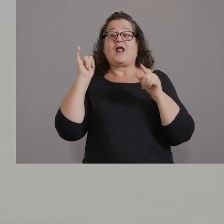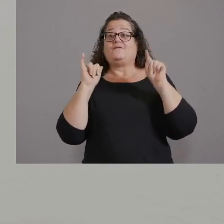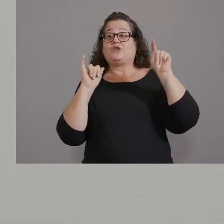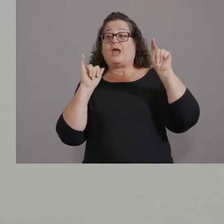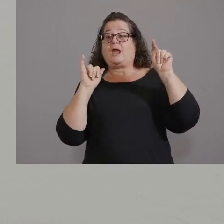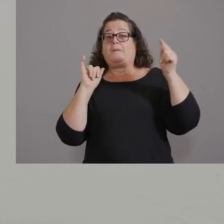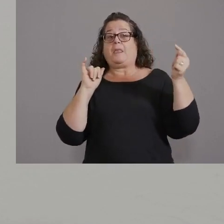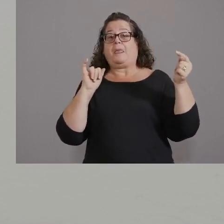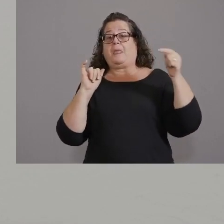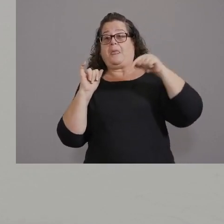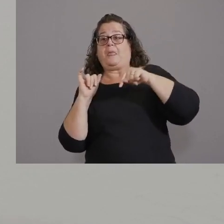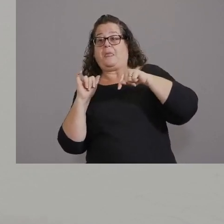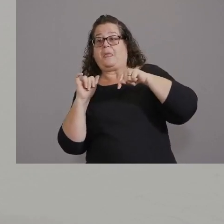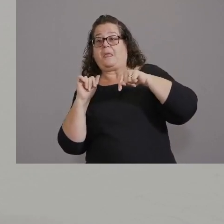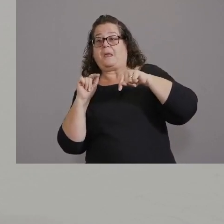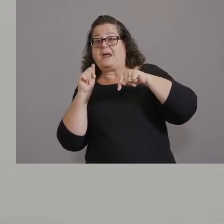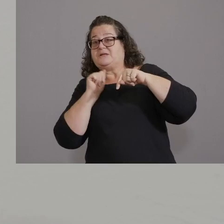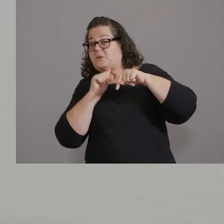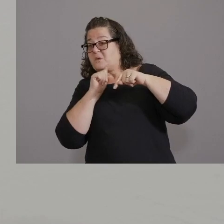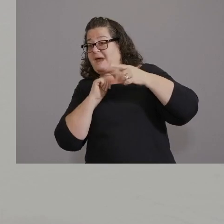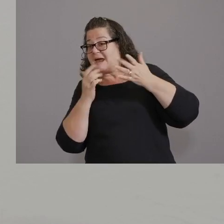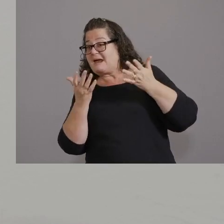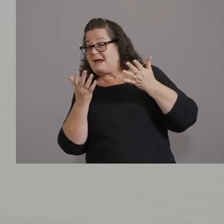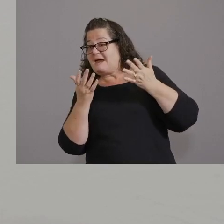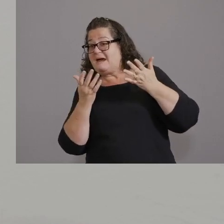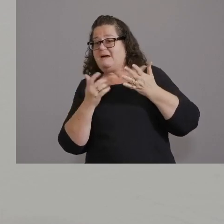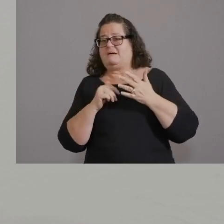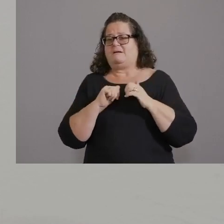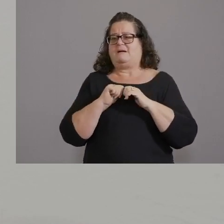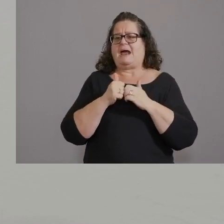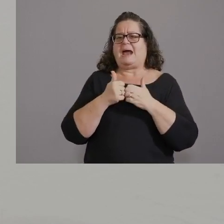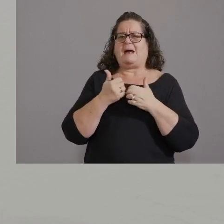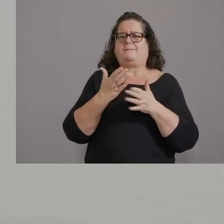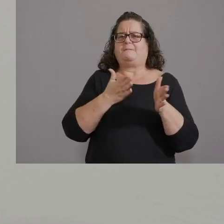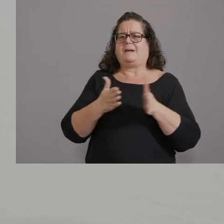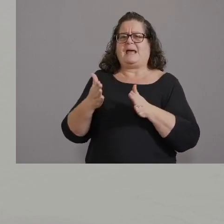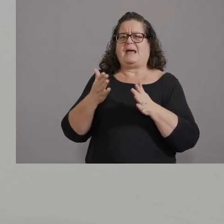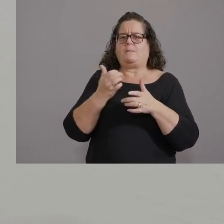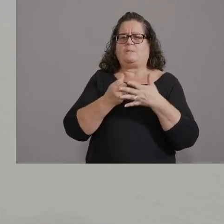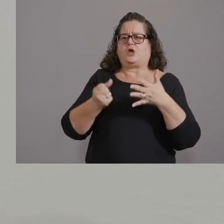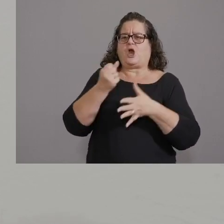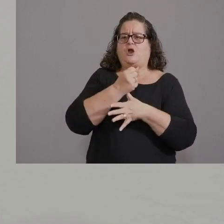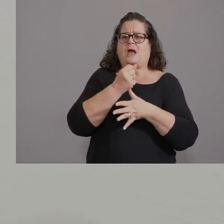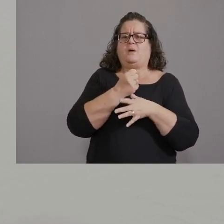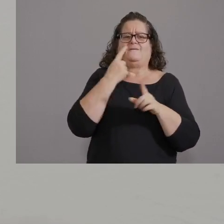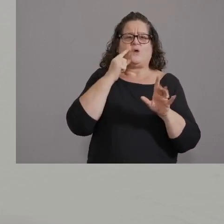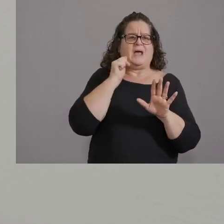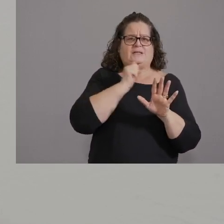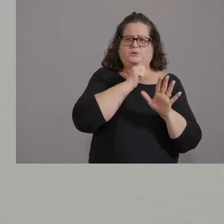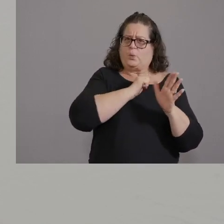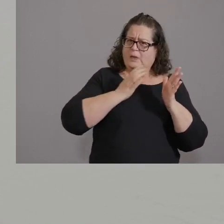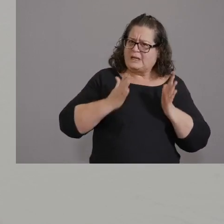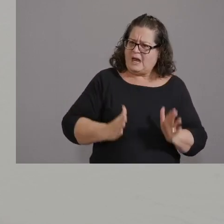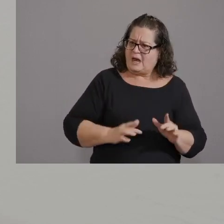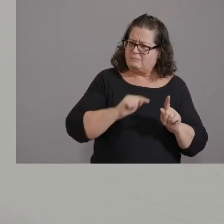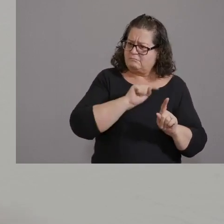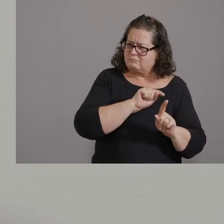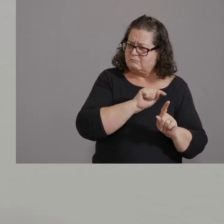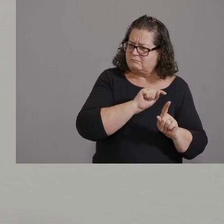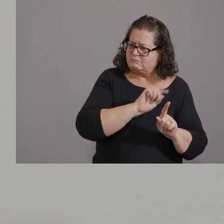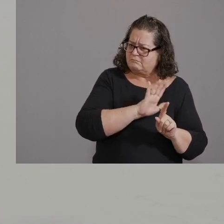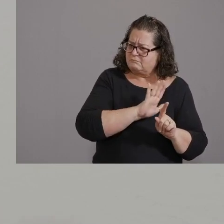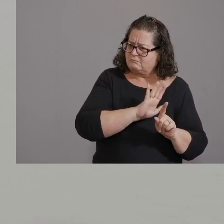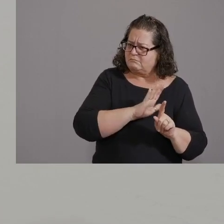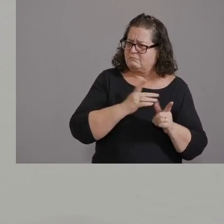planning how do they get that out to be more prioritized for Arizonans. The one thing that we would caution about that is the